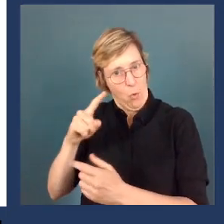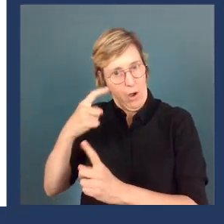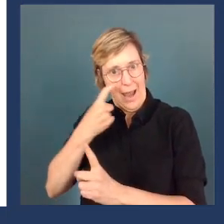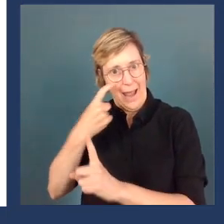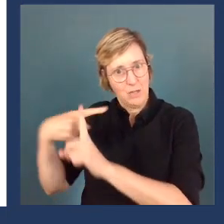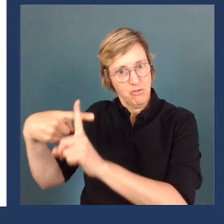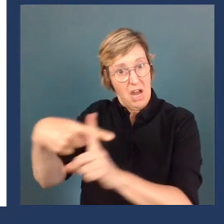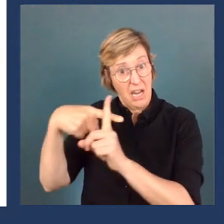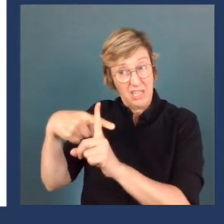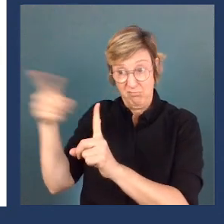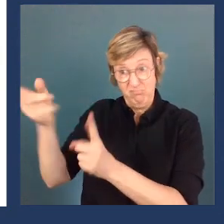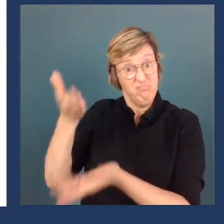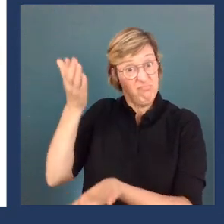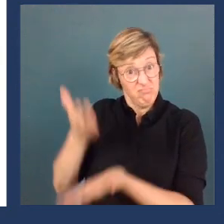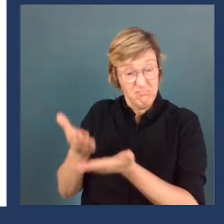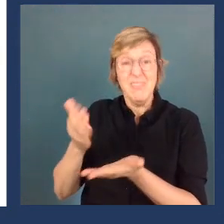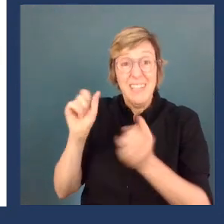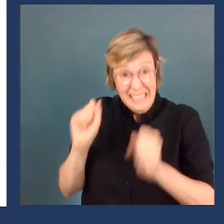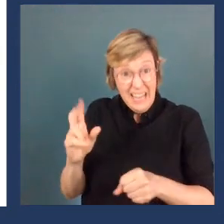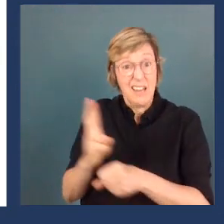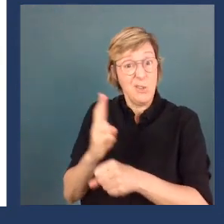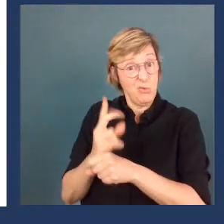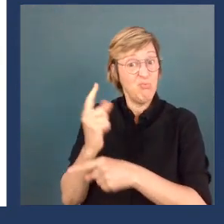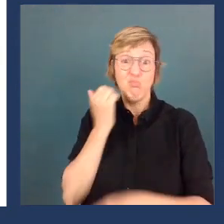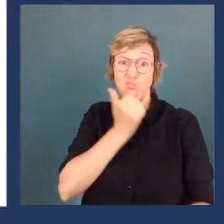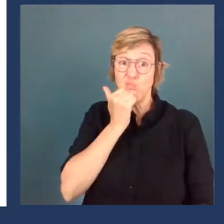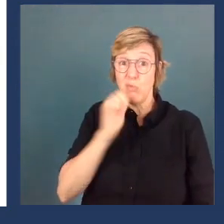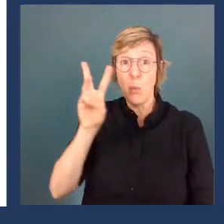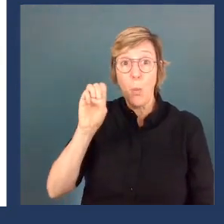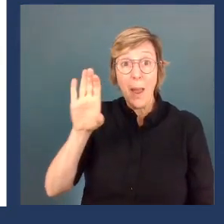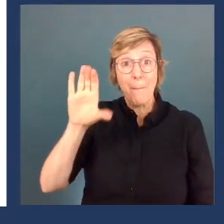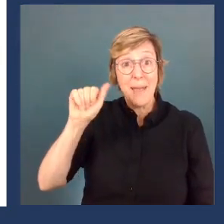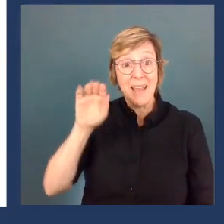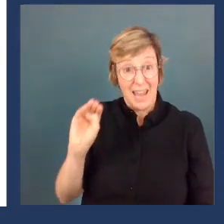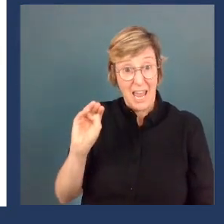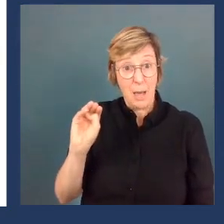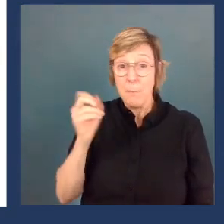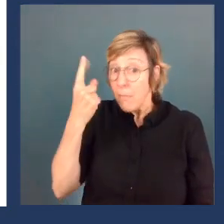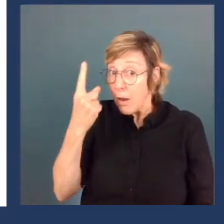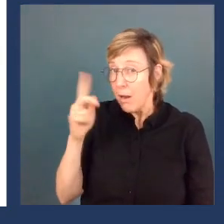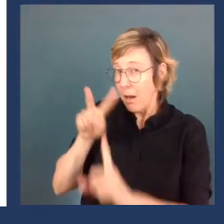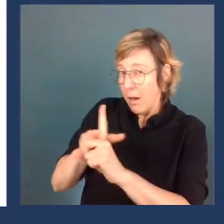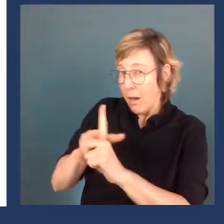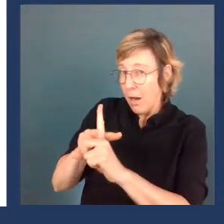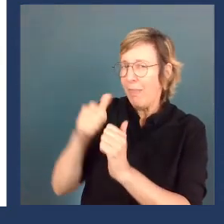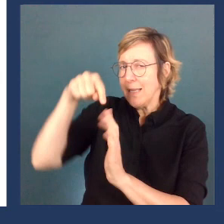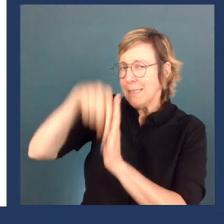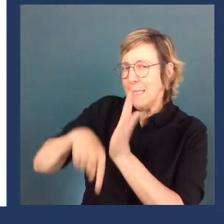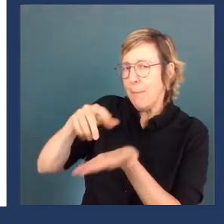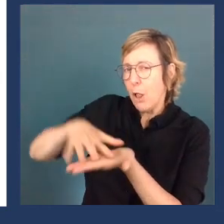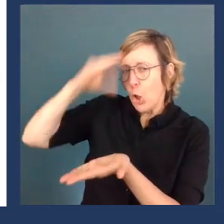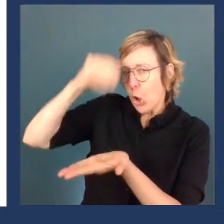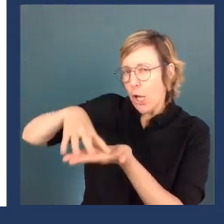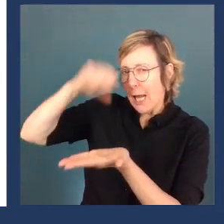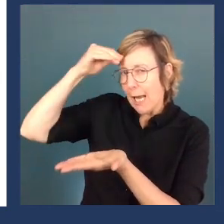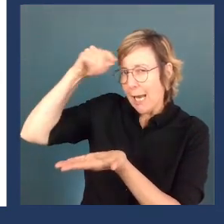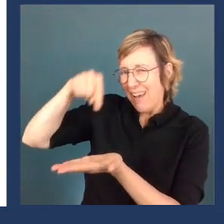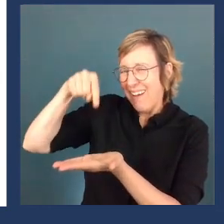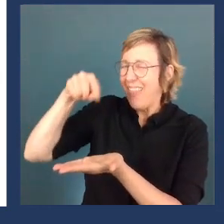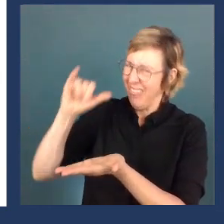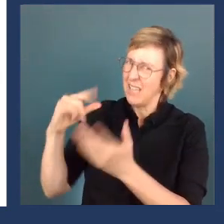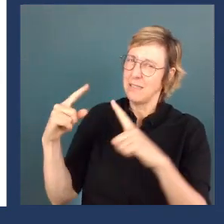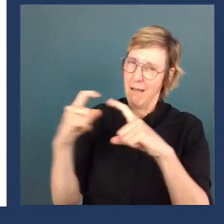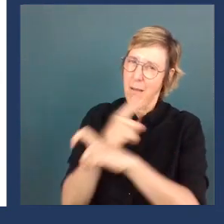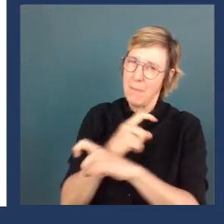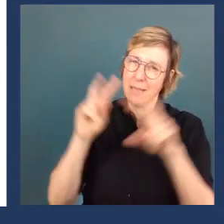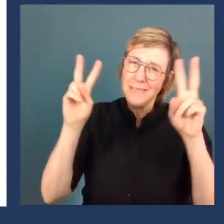were viable methods to do eye tracking if applied via deep learning. Now, deep learning is a very complex topic, and